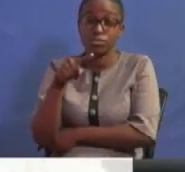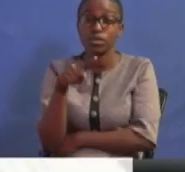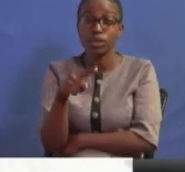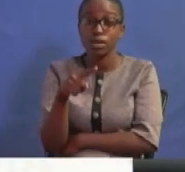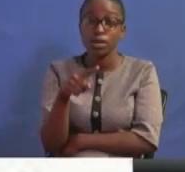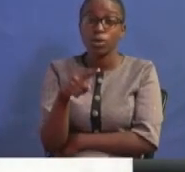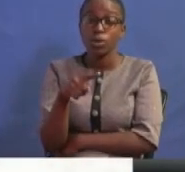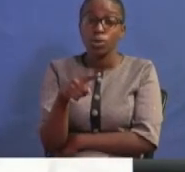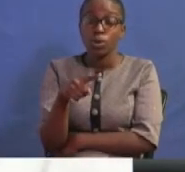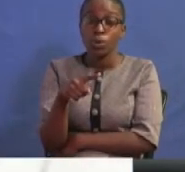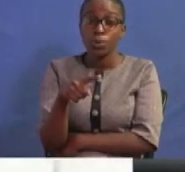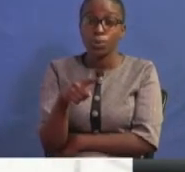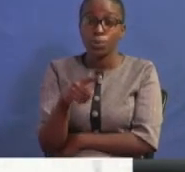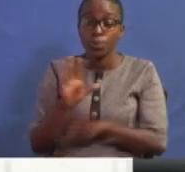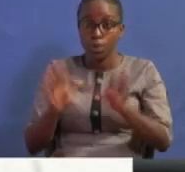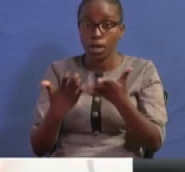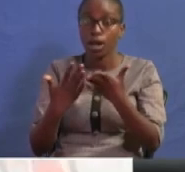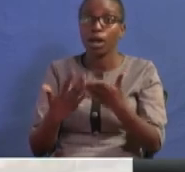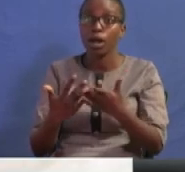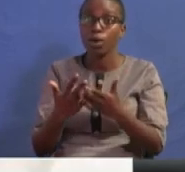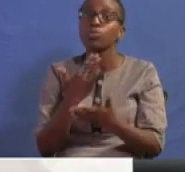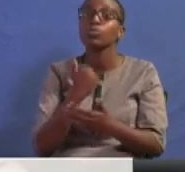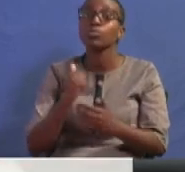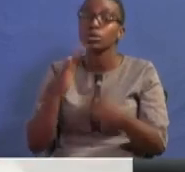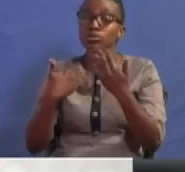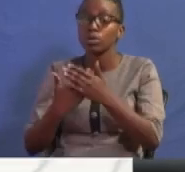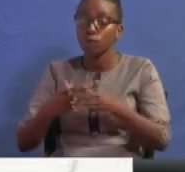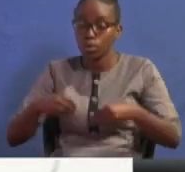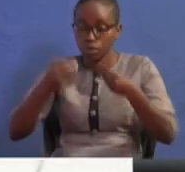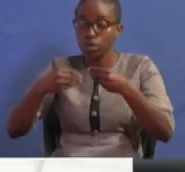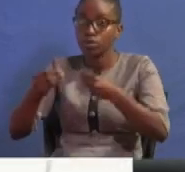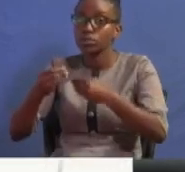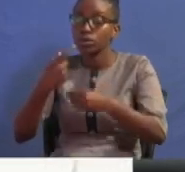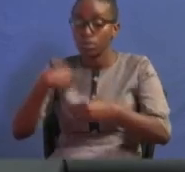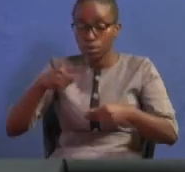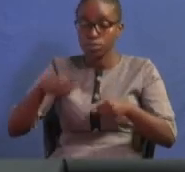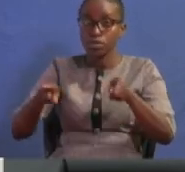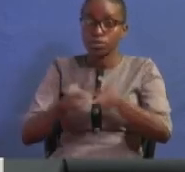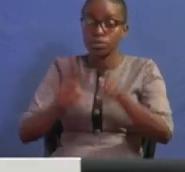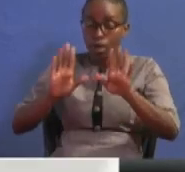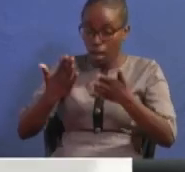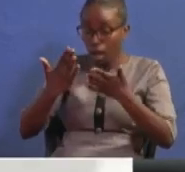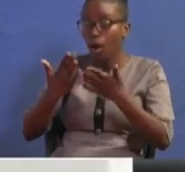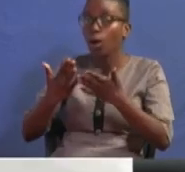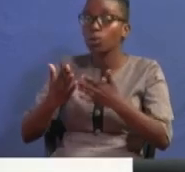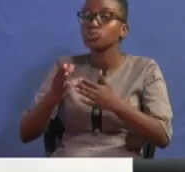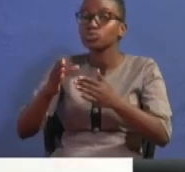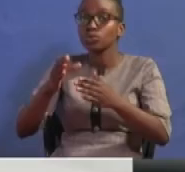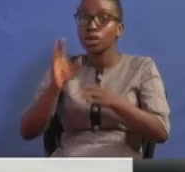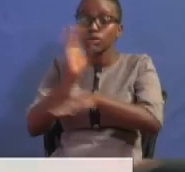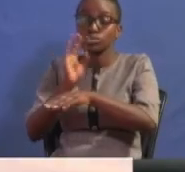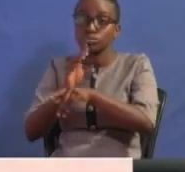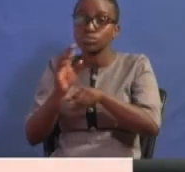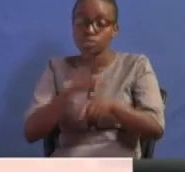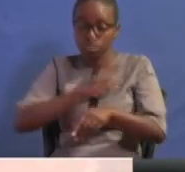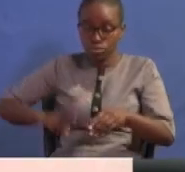develop how they want to regulate themselves and how the church, how religious organizations are going